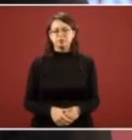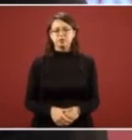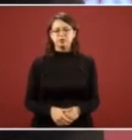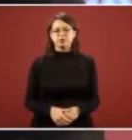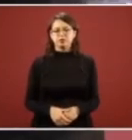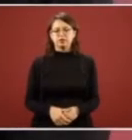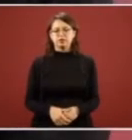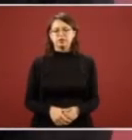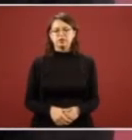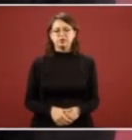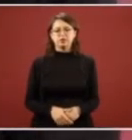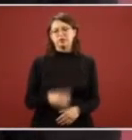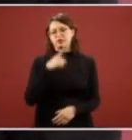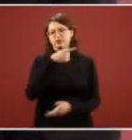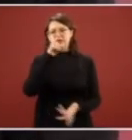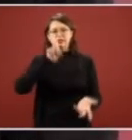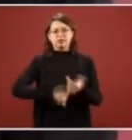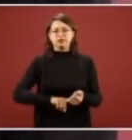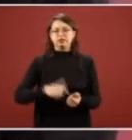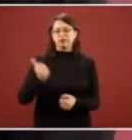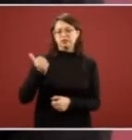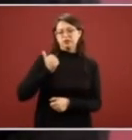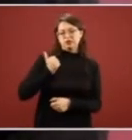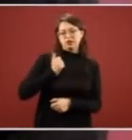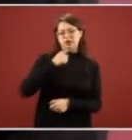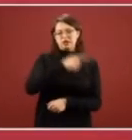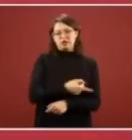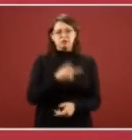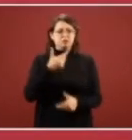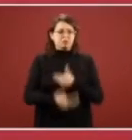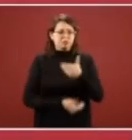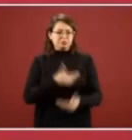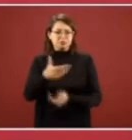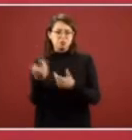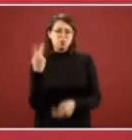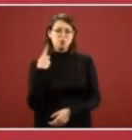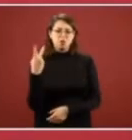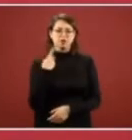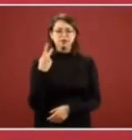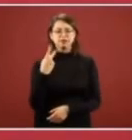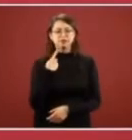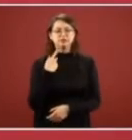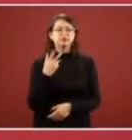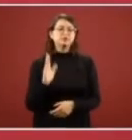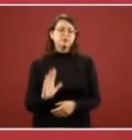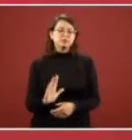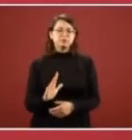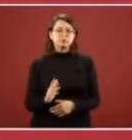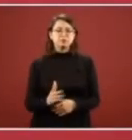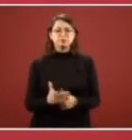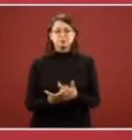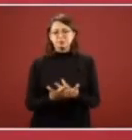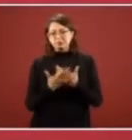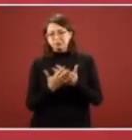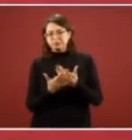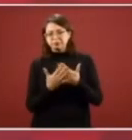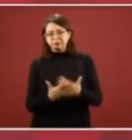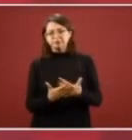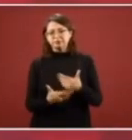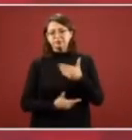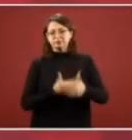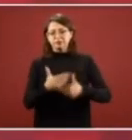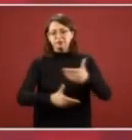Por sus procesos parlamentarios, due to their parliamentary processes. Pero,